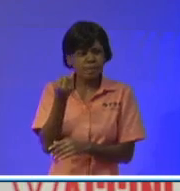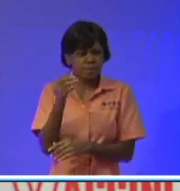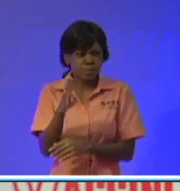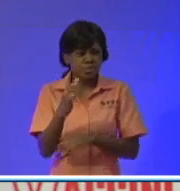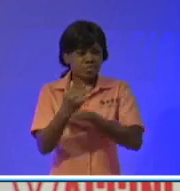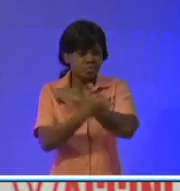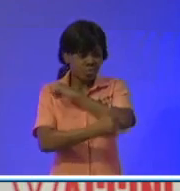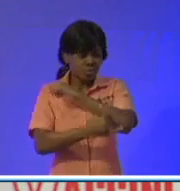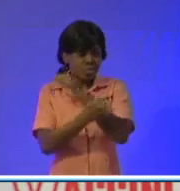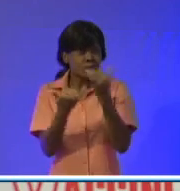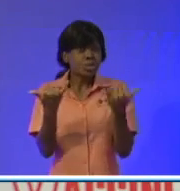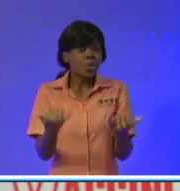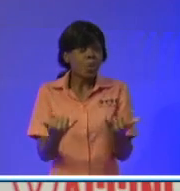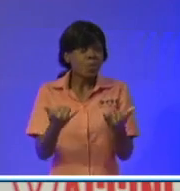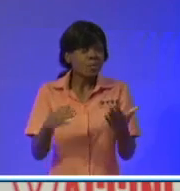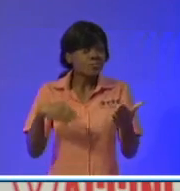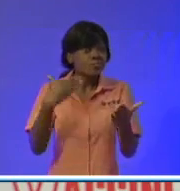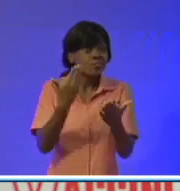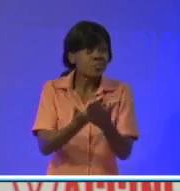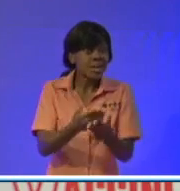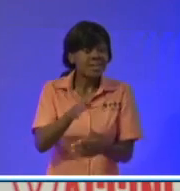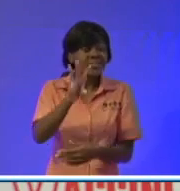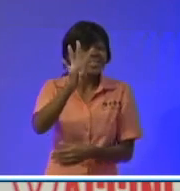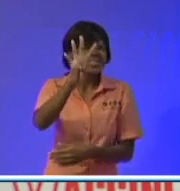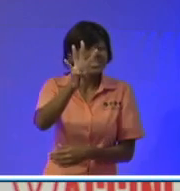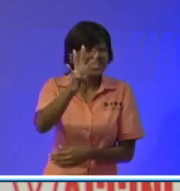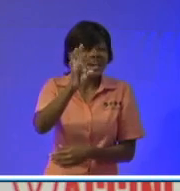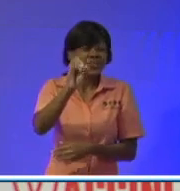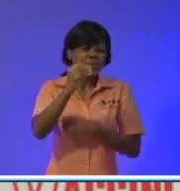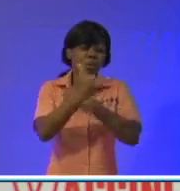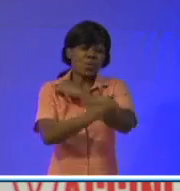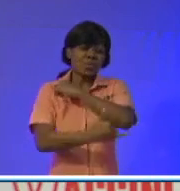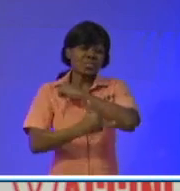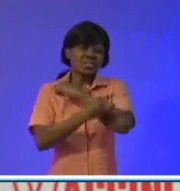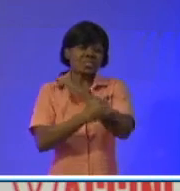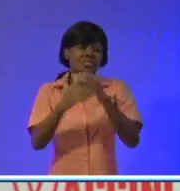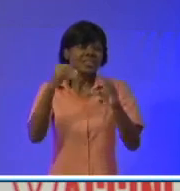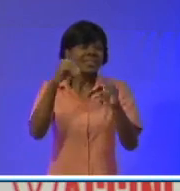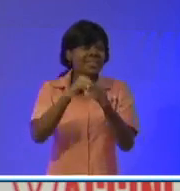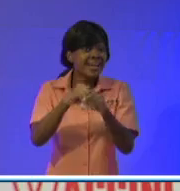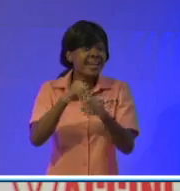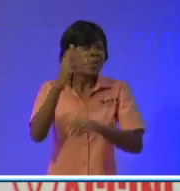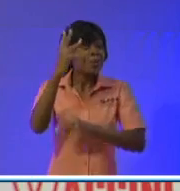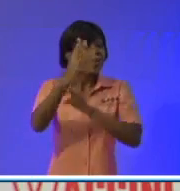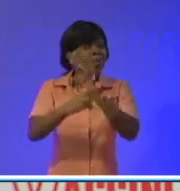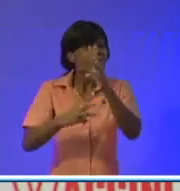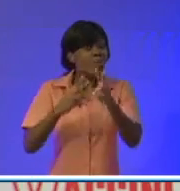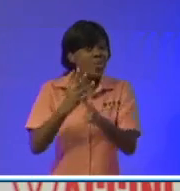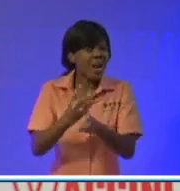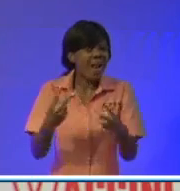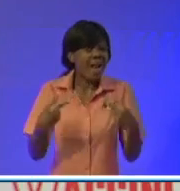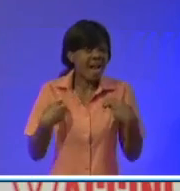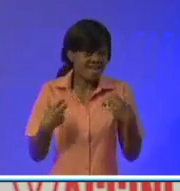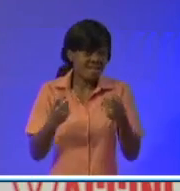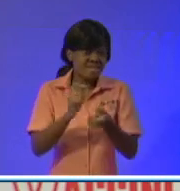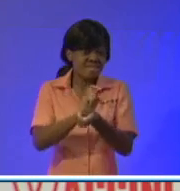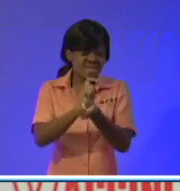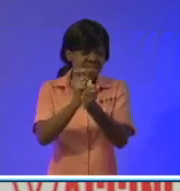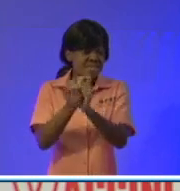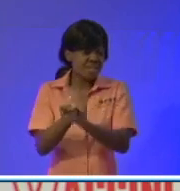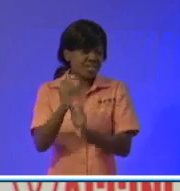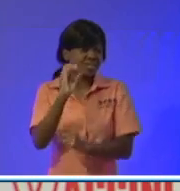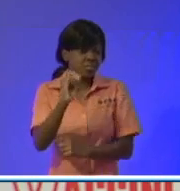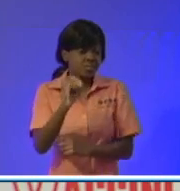The takeaway message, what I've been asking the population to do for the past few weeks, even before